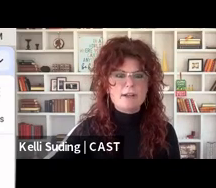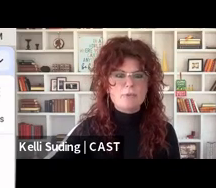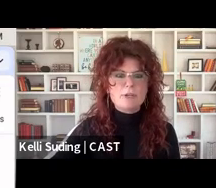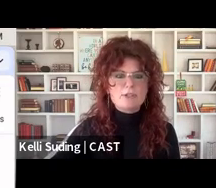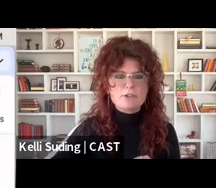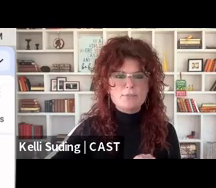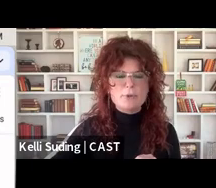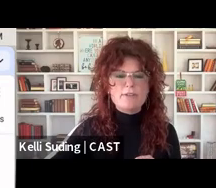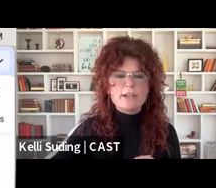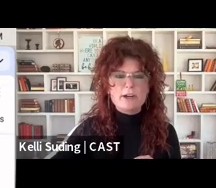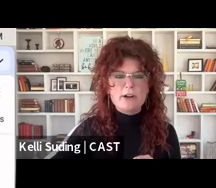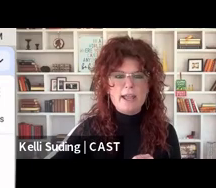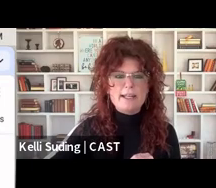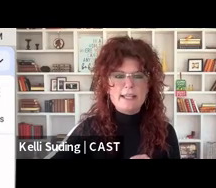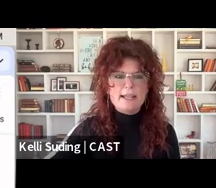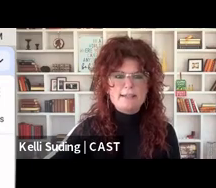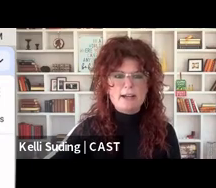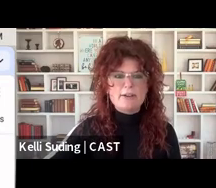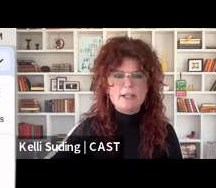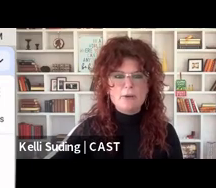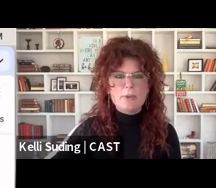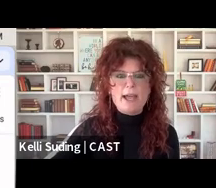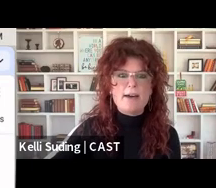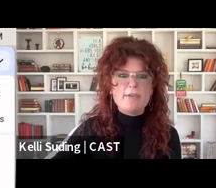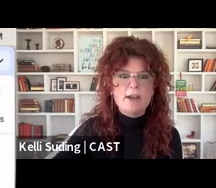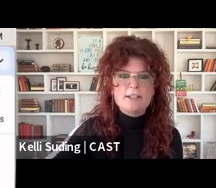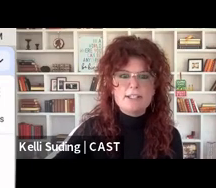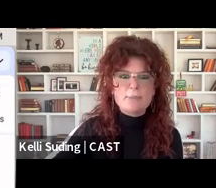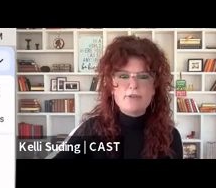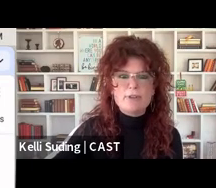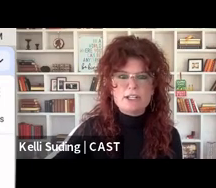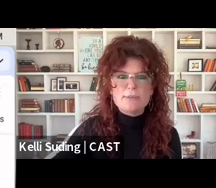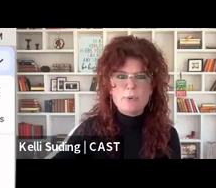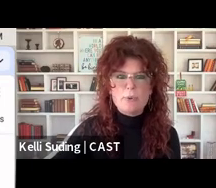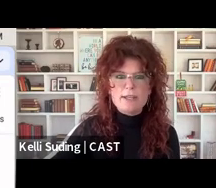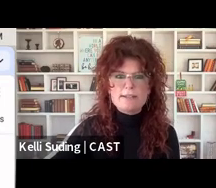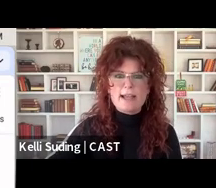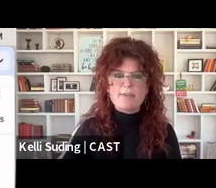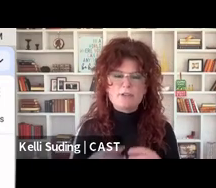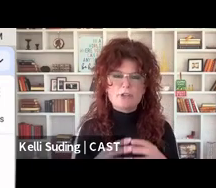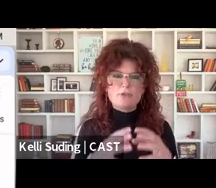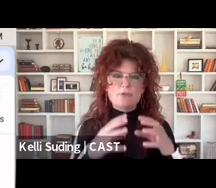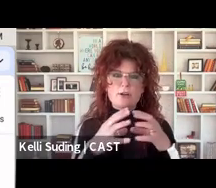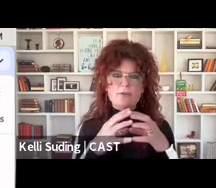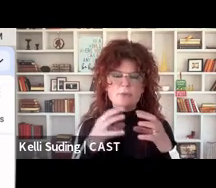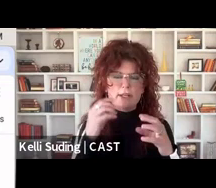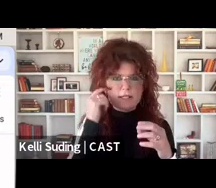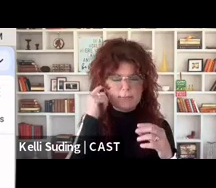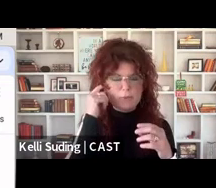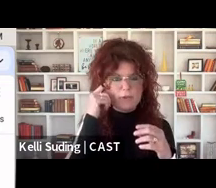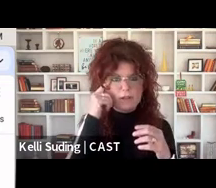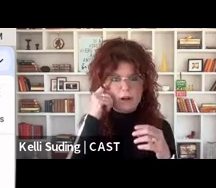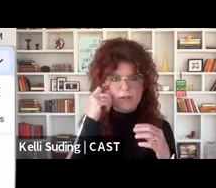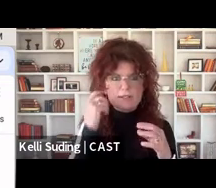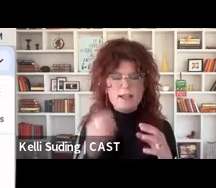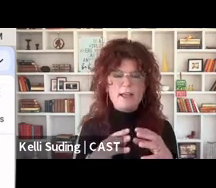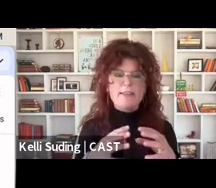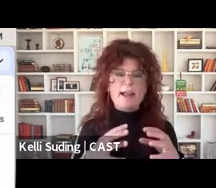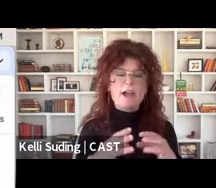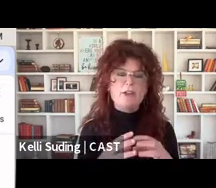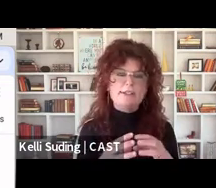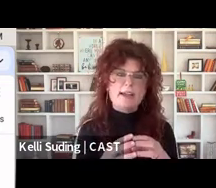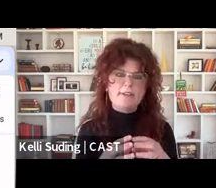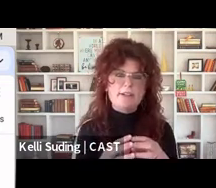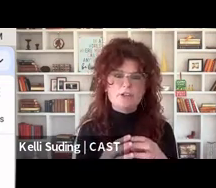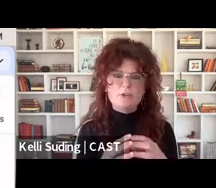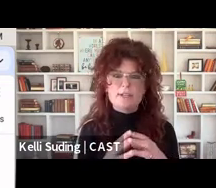We have a research brief here. And again, down here, we have some reflection points after you've really explored the laws, and